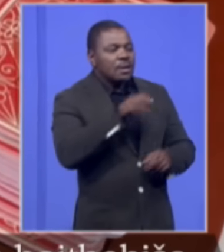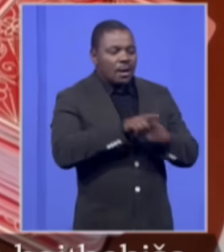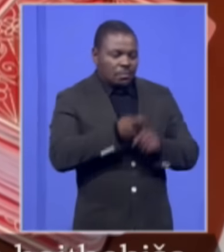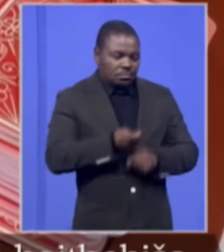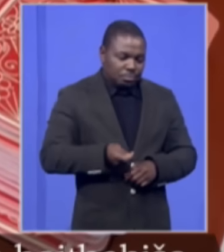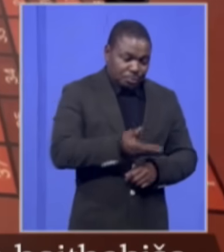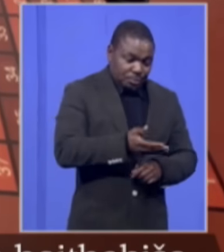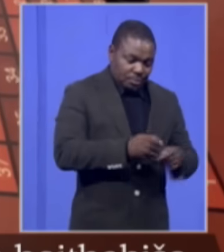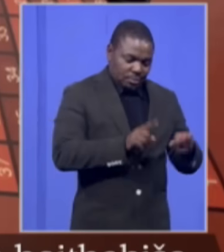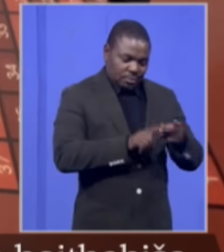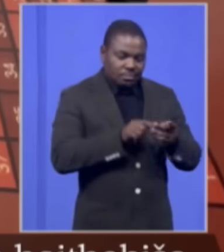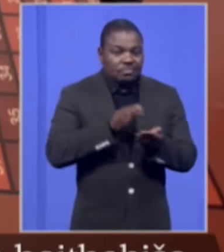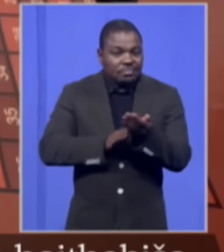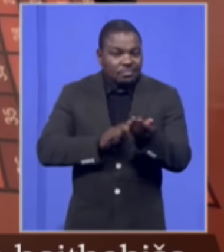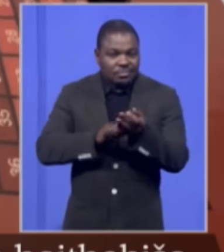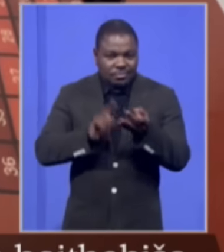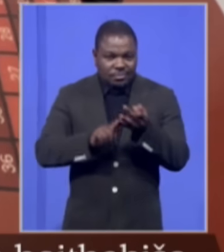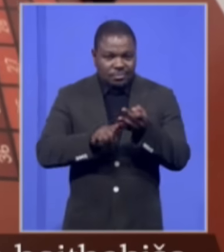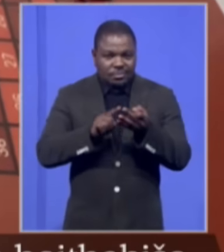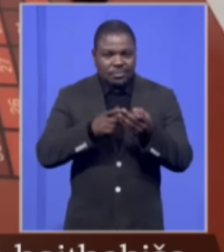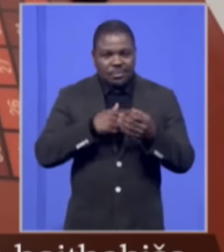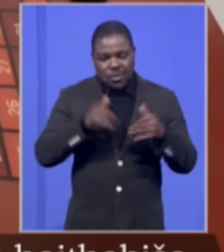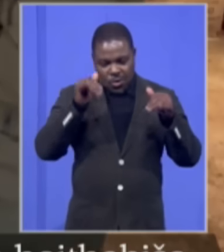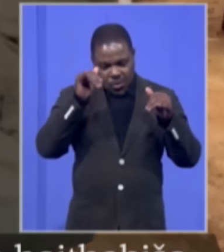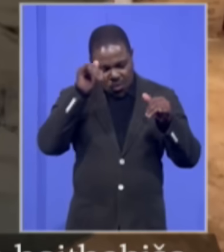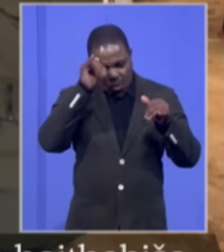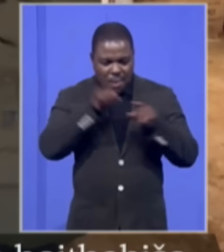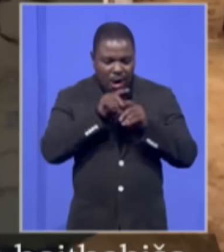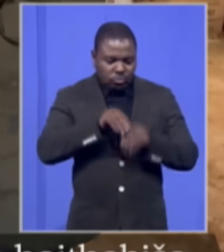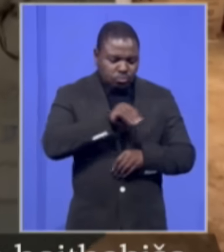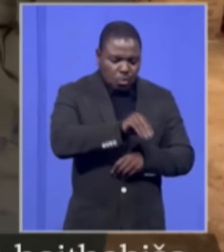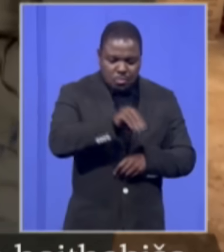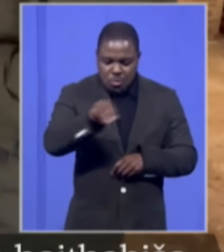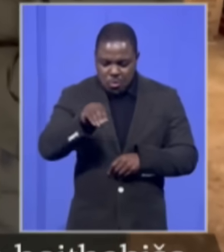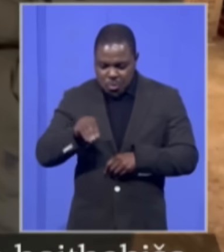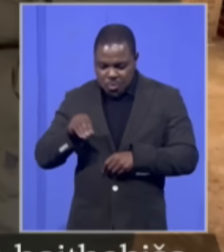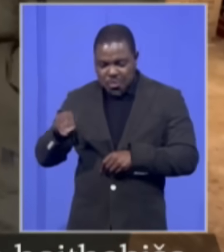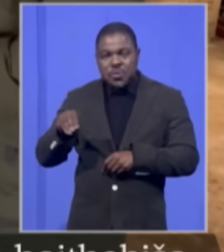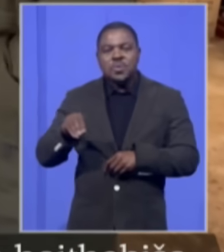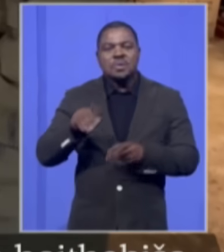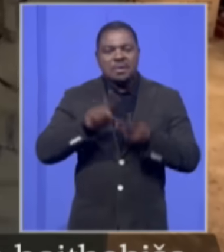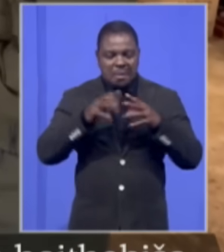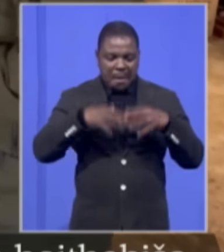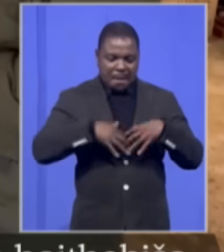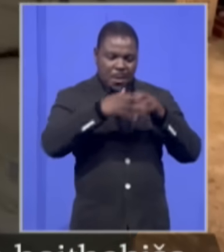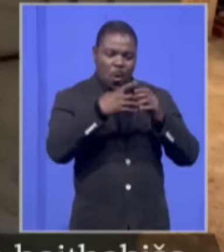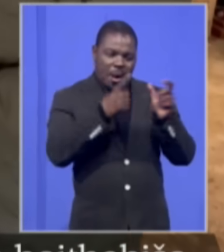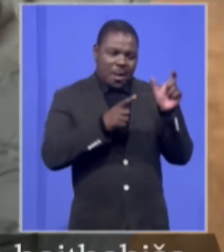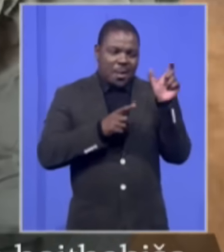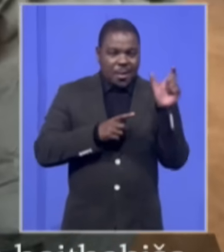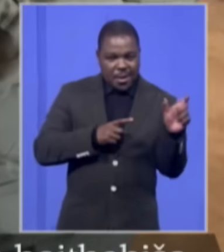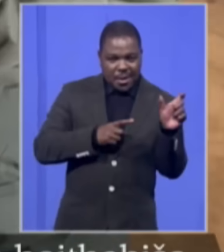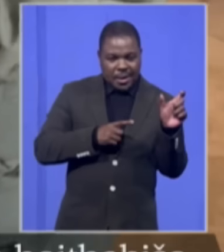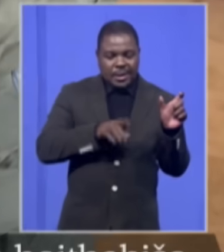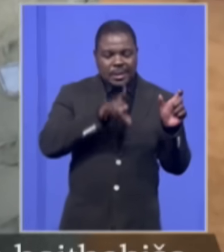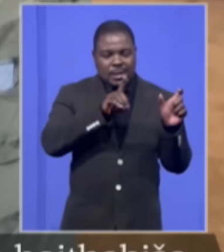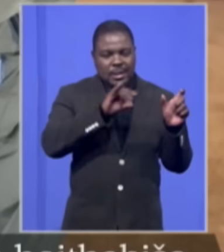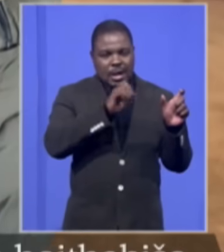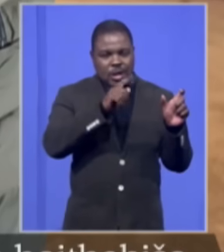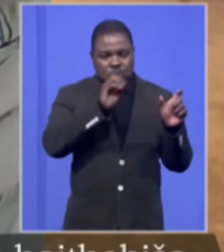letaese, dikarata le dithuba goba dikgomo tša papadi fao a kopantšwego go bopa lentšu le tee. Nomoro